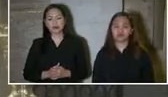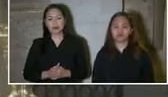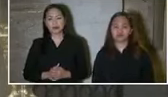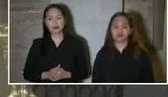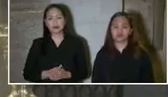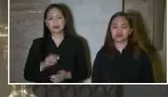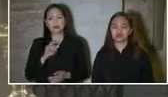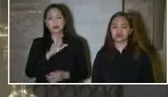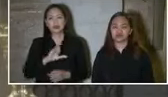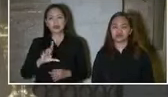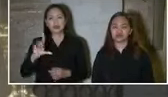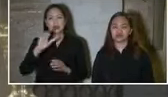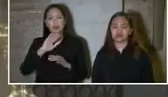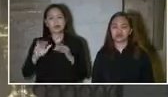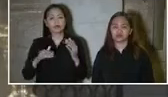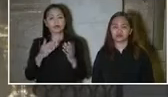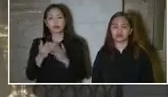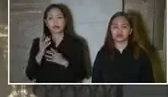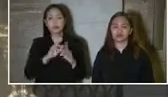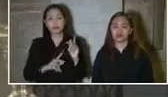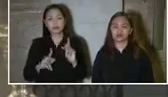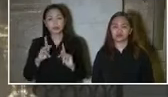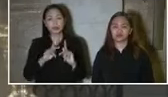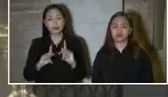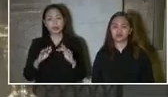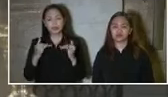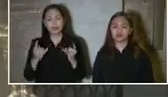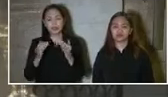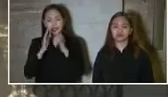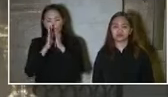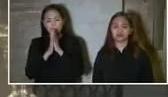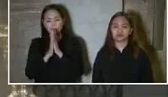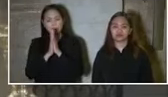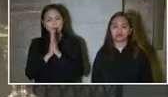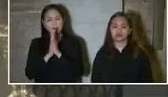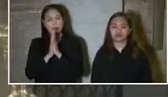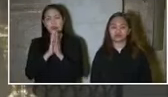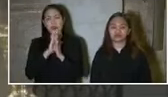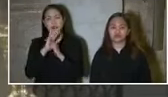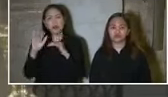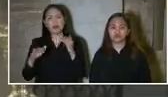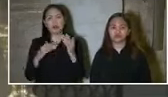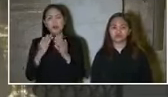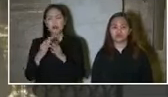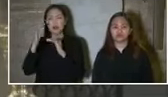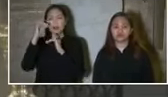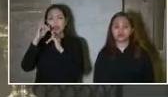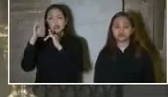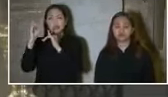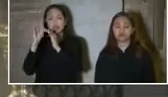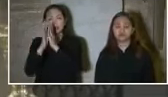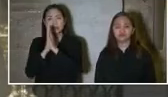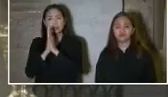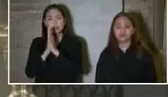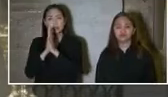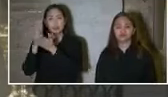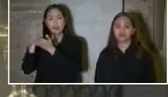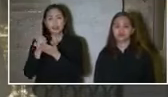Lord of all peoples, as we pray for these intentions, help us to grow